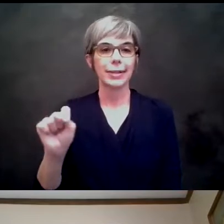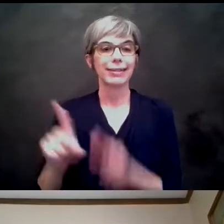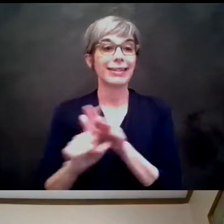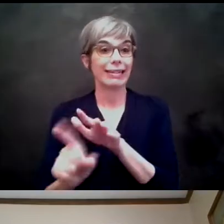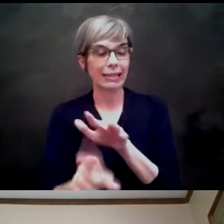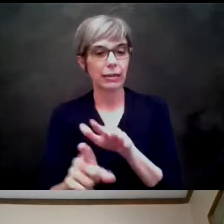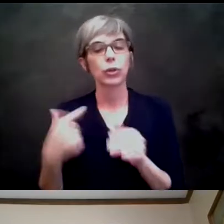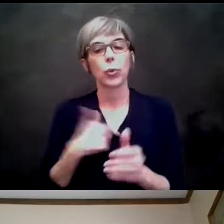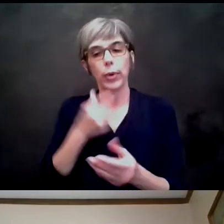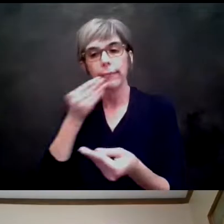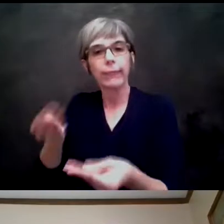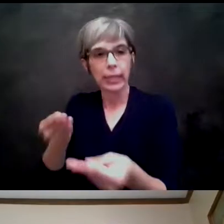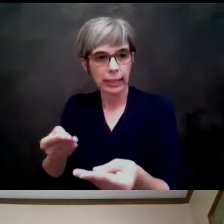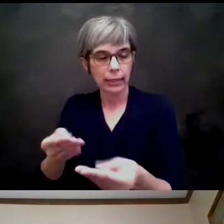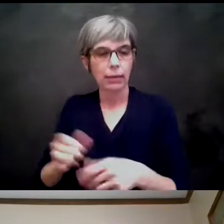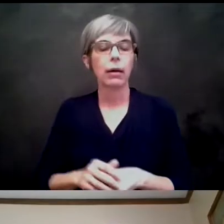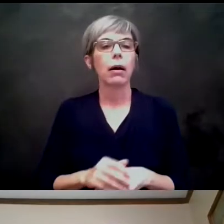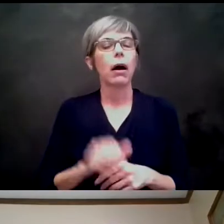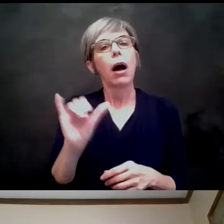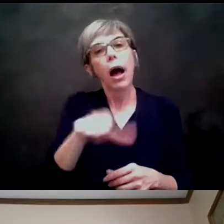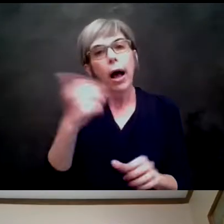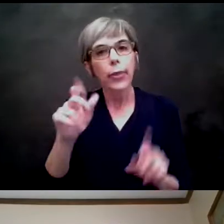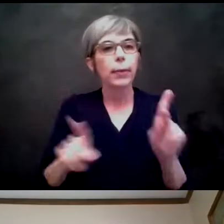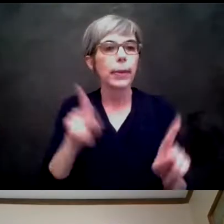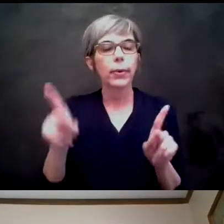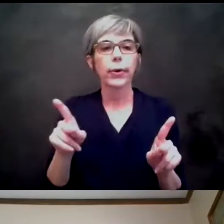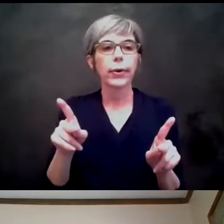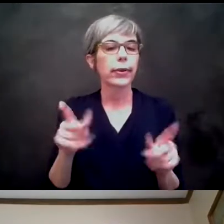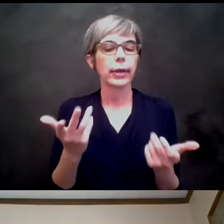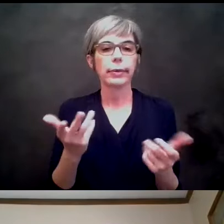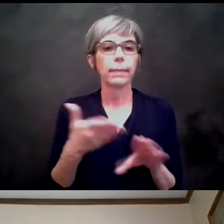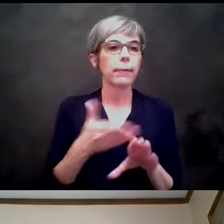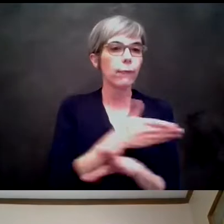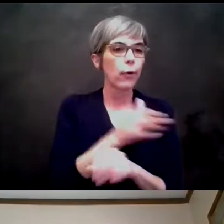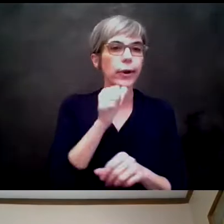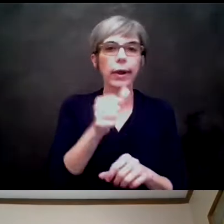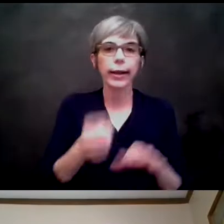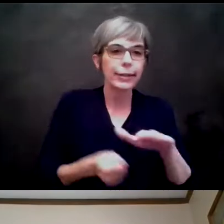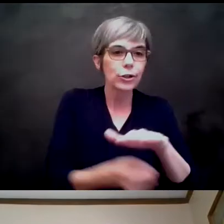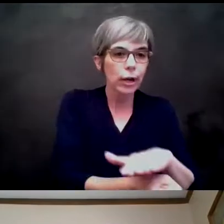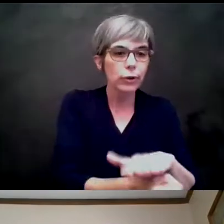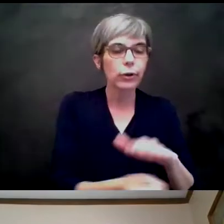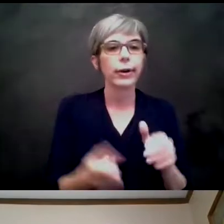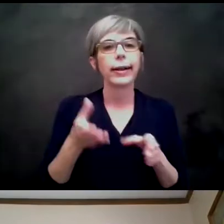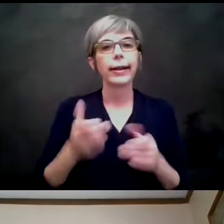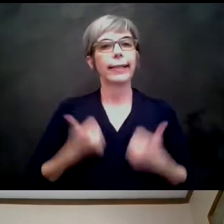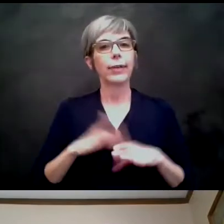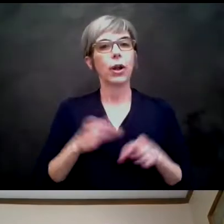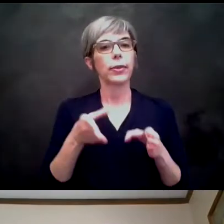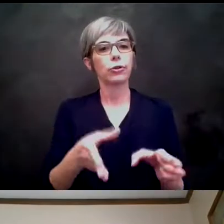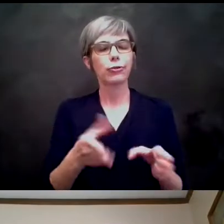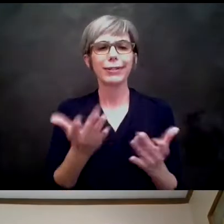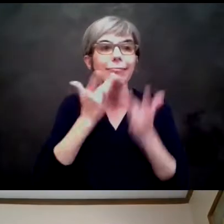seem to be missed in or were not in shelter that are on the streets, and we will continue this